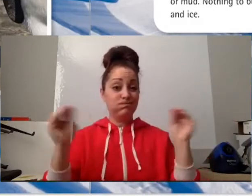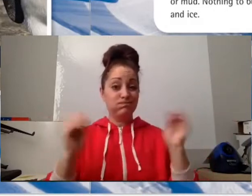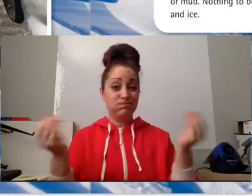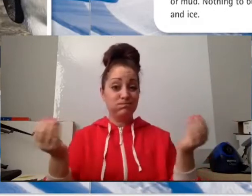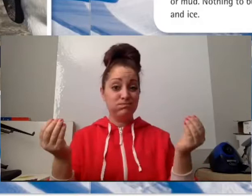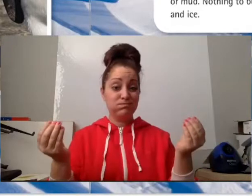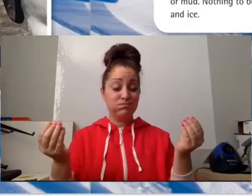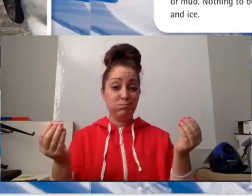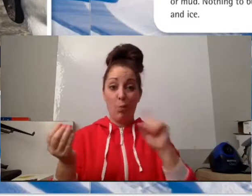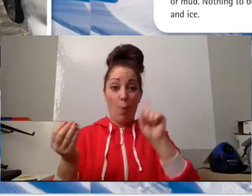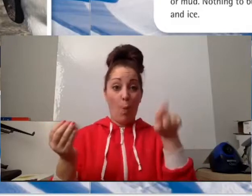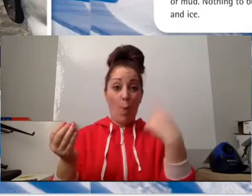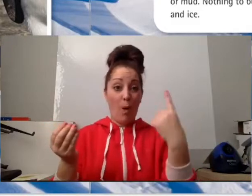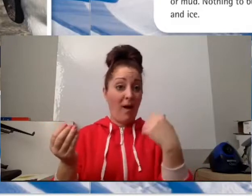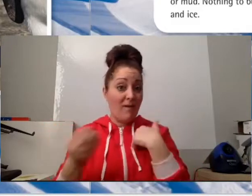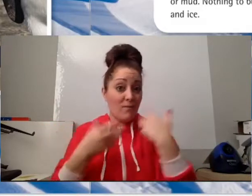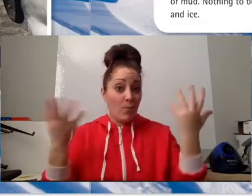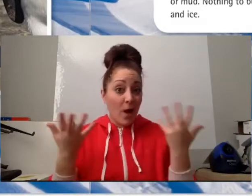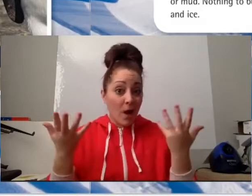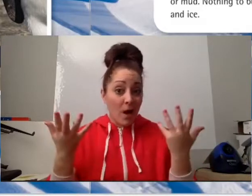There's nothing to build a nest with.